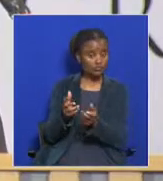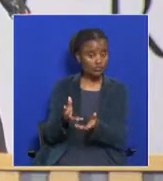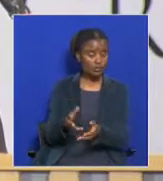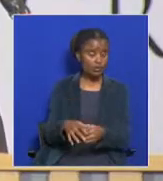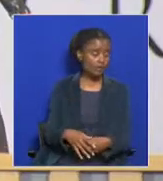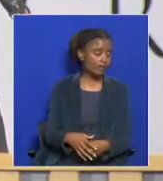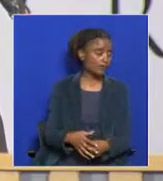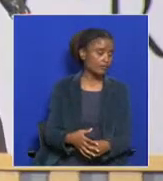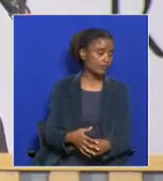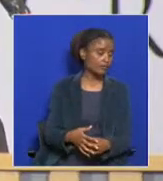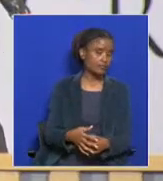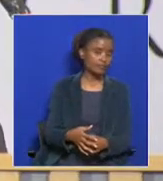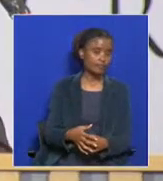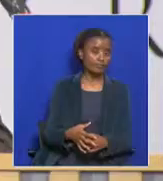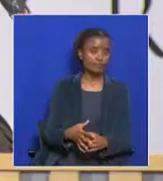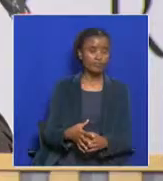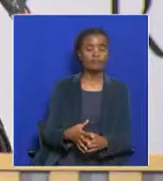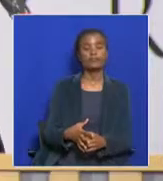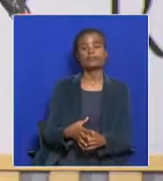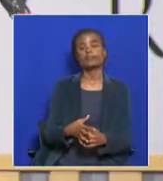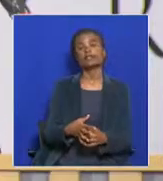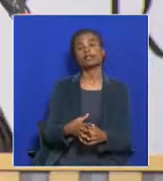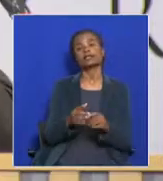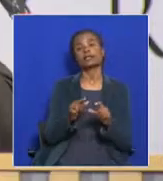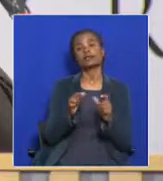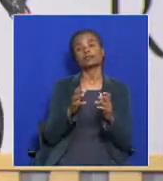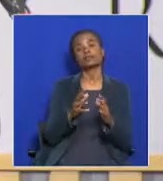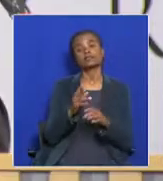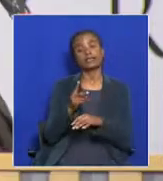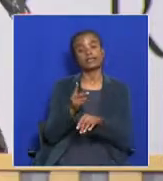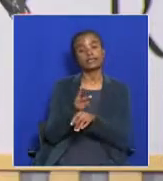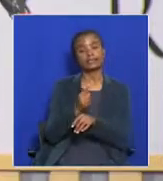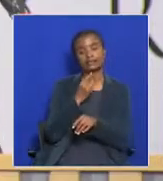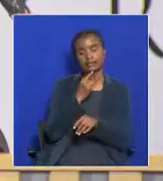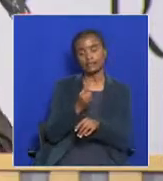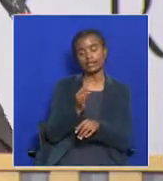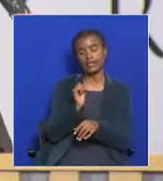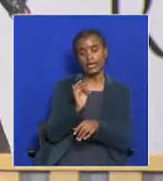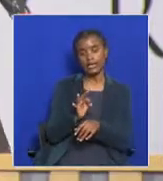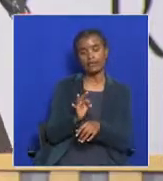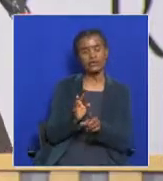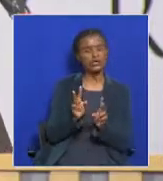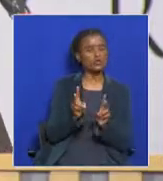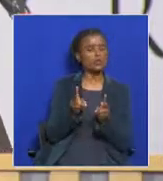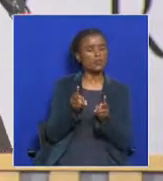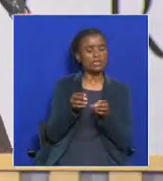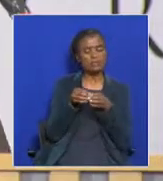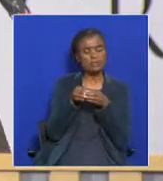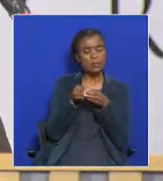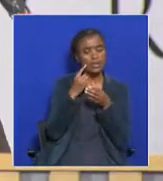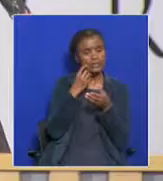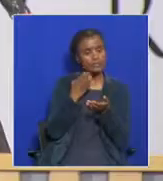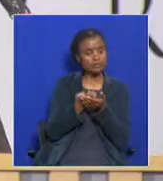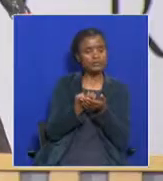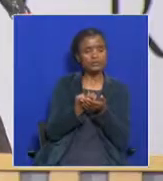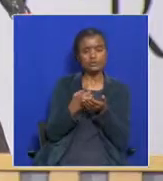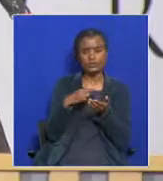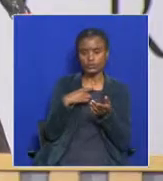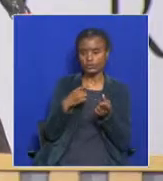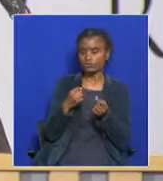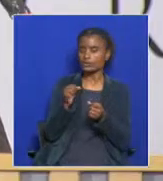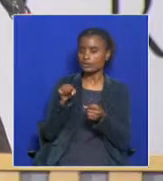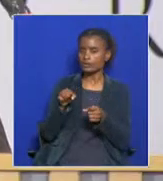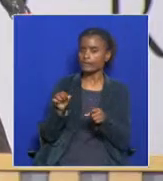say it in the normal course of things, if it was a small, normal exhibits that we handled, yes, I'm fully responsible as the investigating officer,